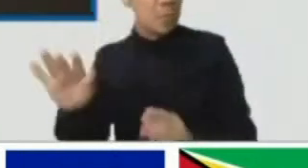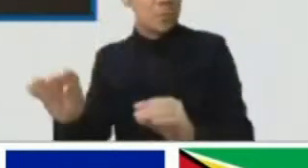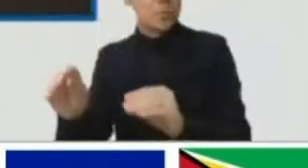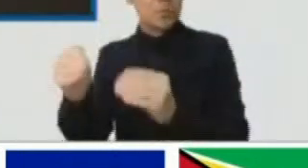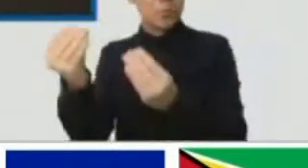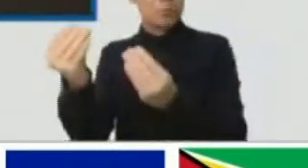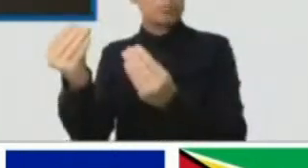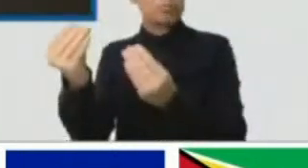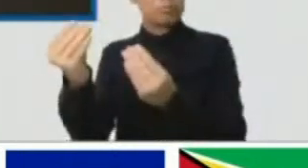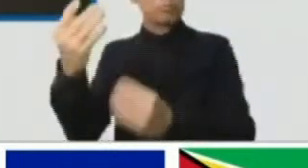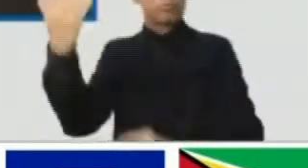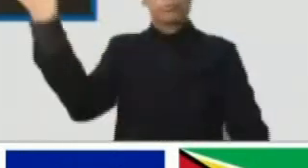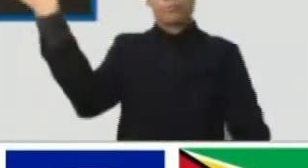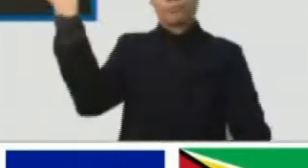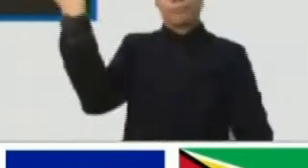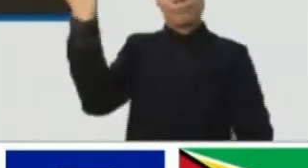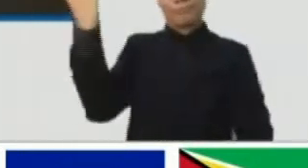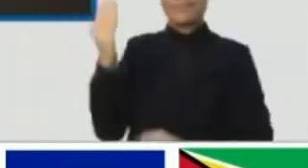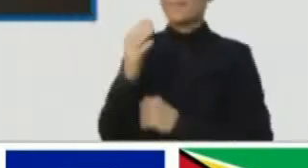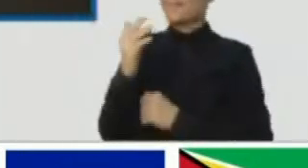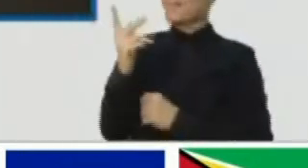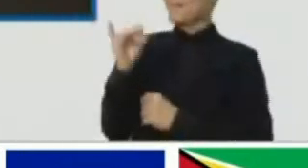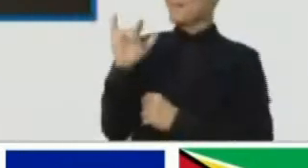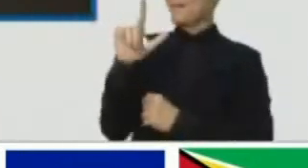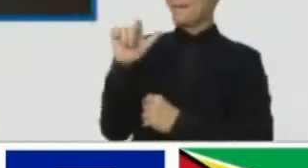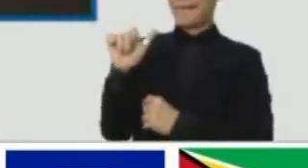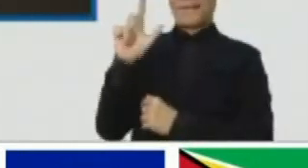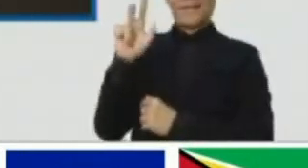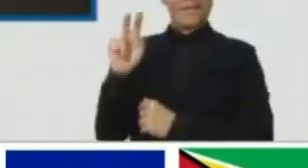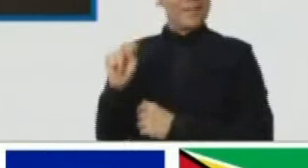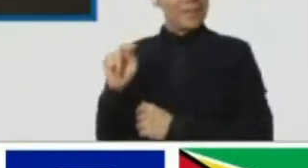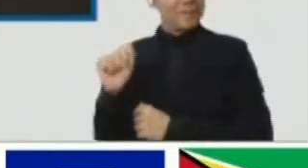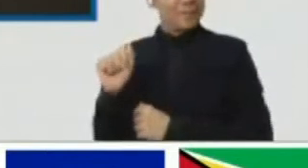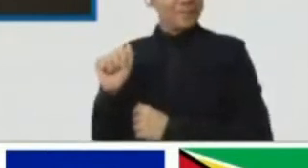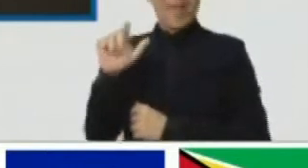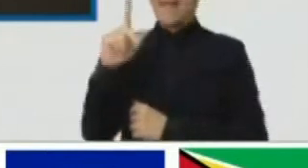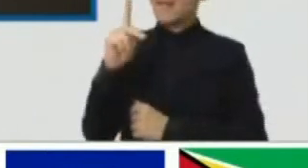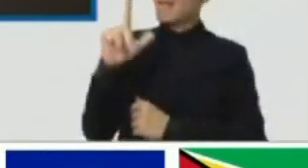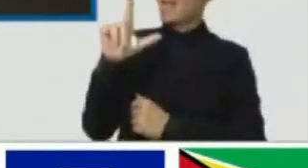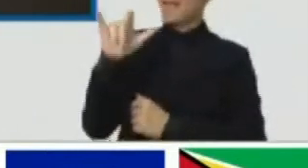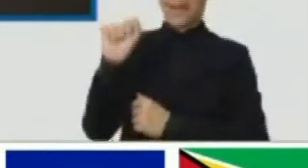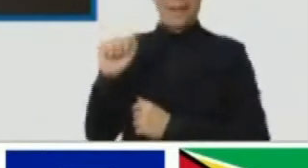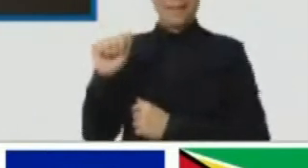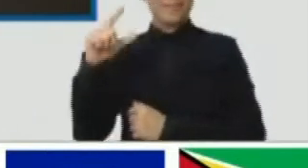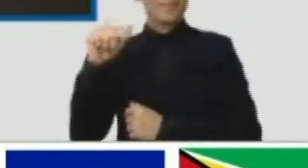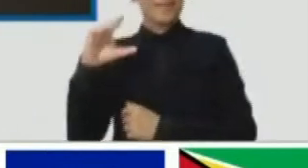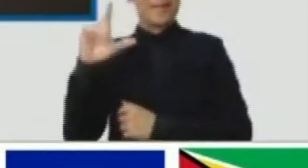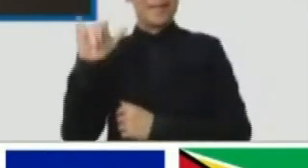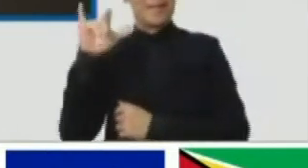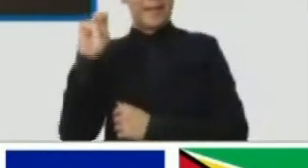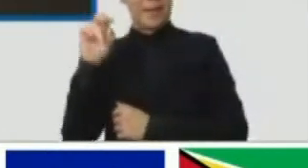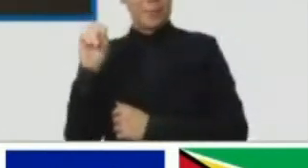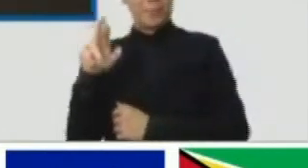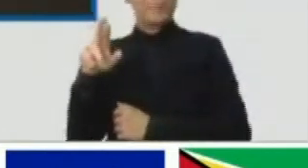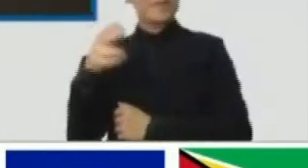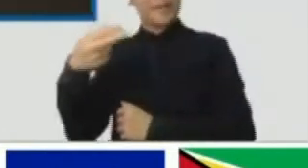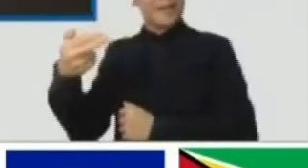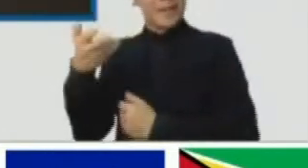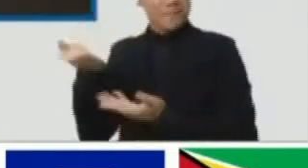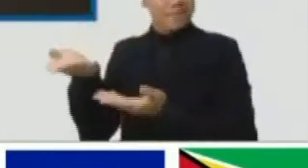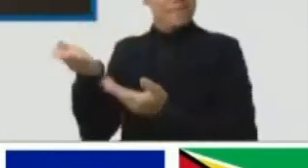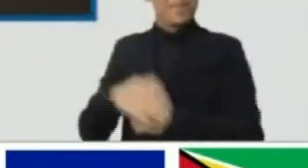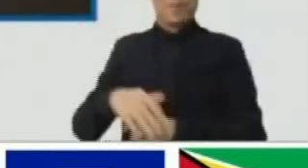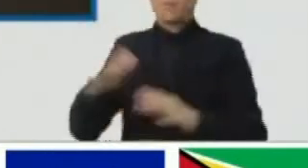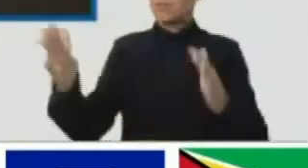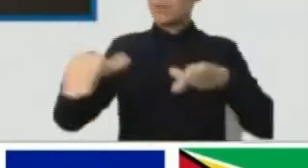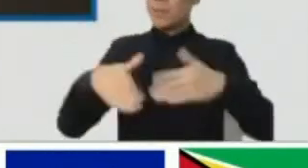Gaynor. Ladies and gentlemen, our function this morning is live from Kingston, Jamaica, but includes